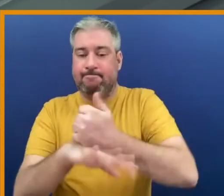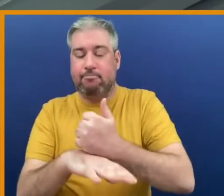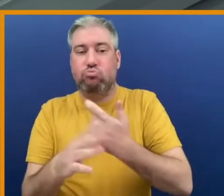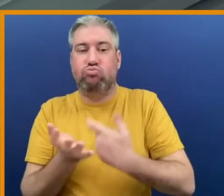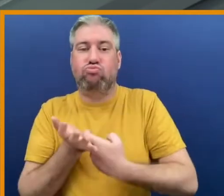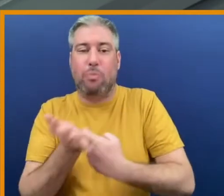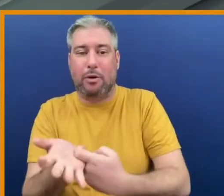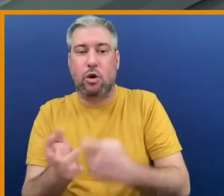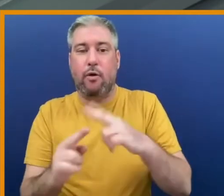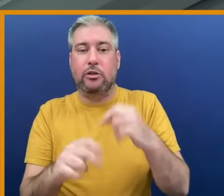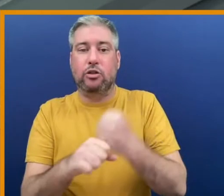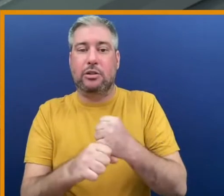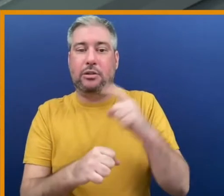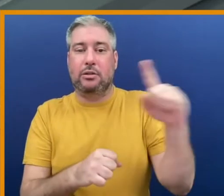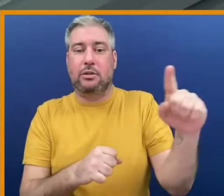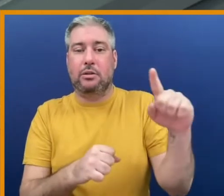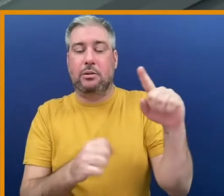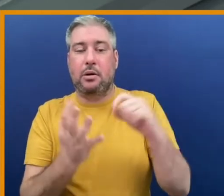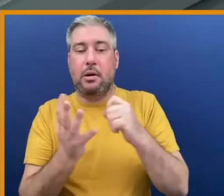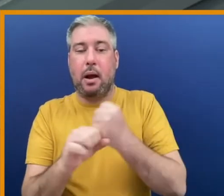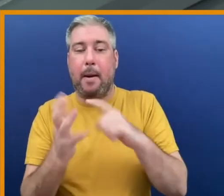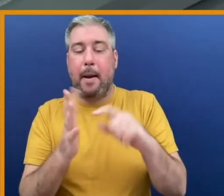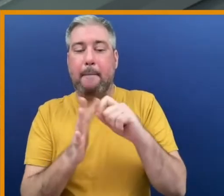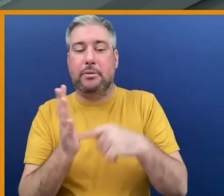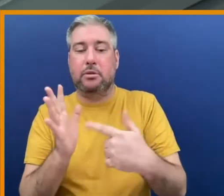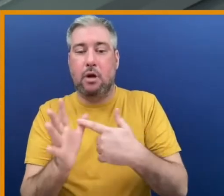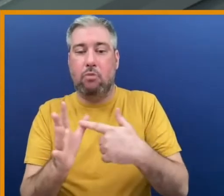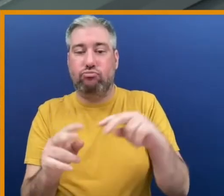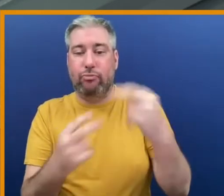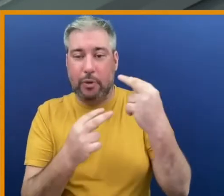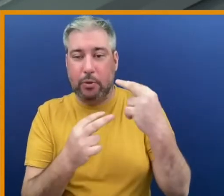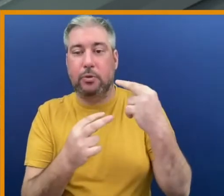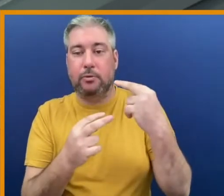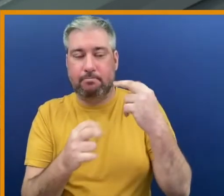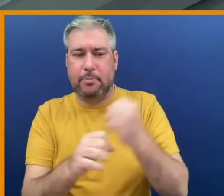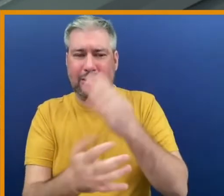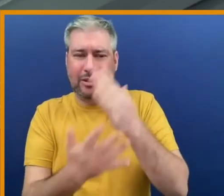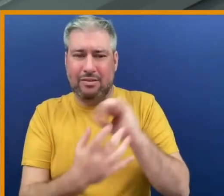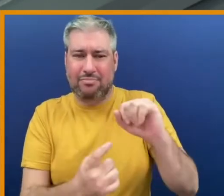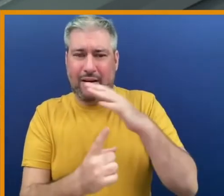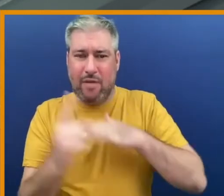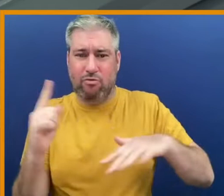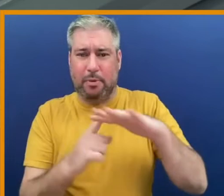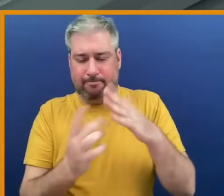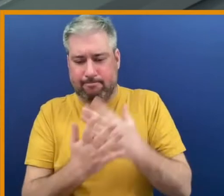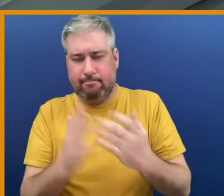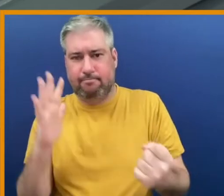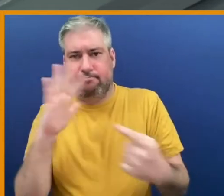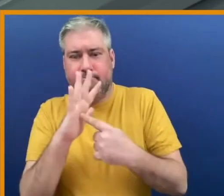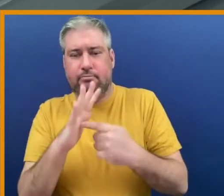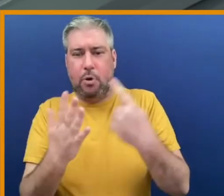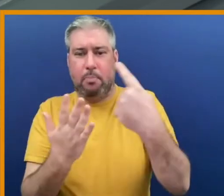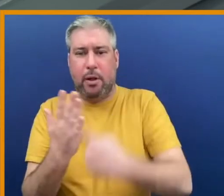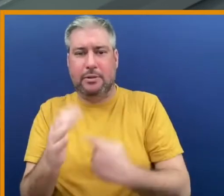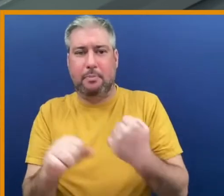heart of all government policy making by adopting a set of economic measures that go beyond GDP